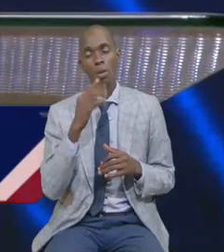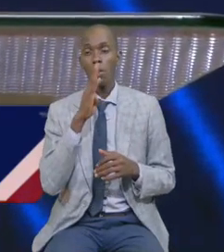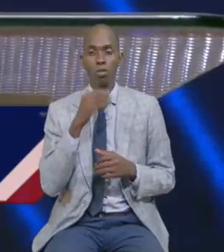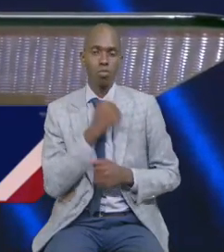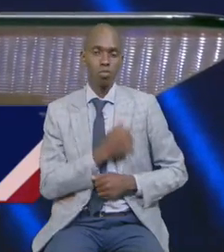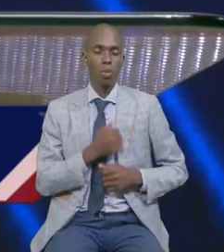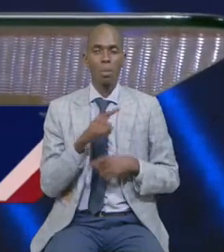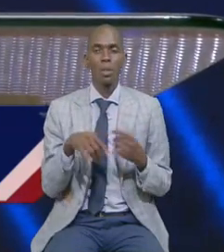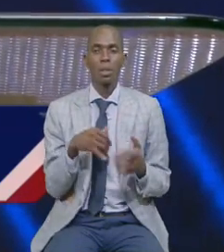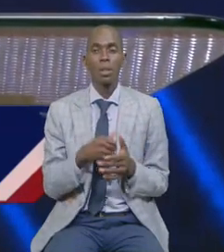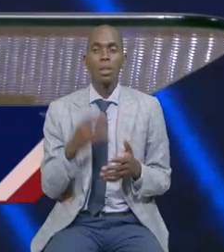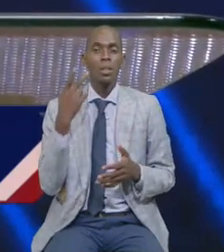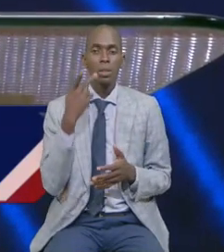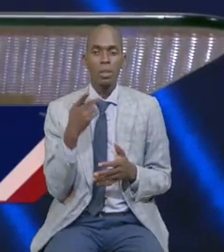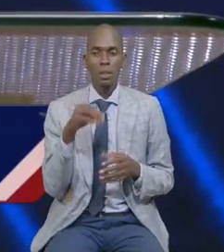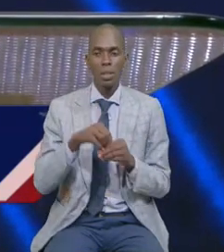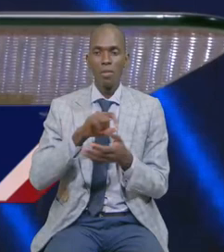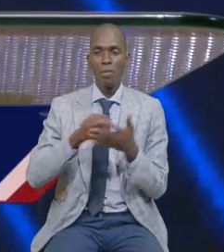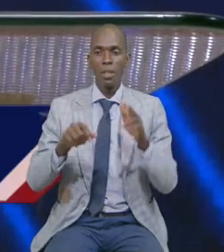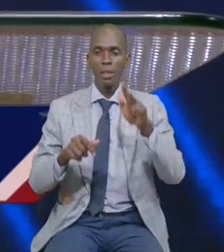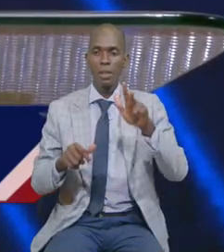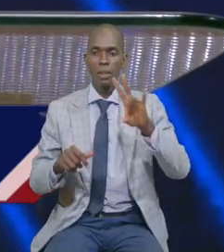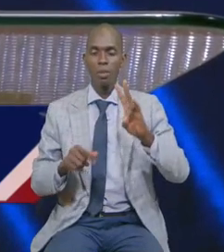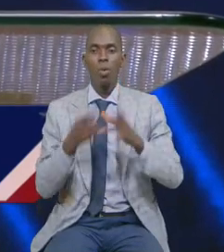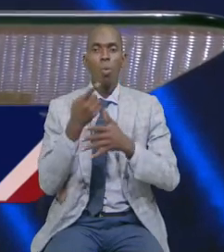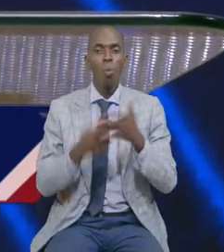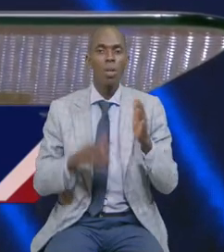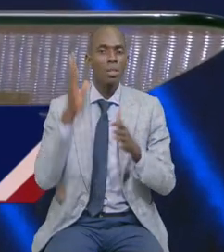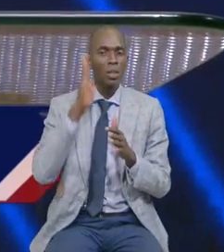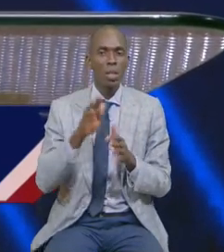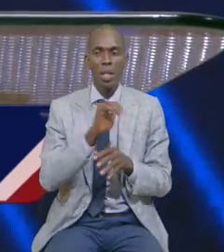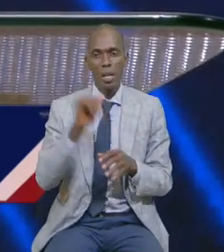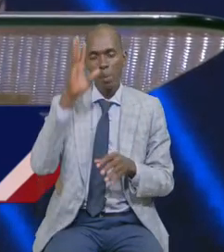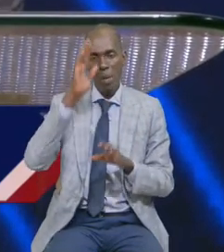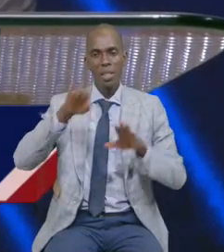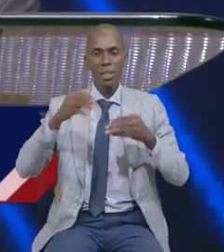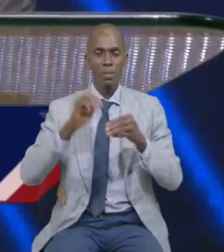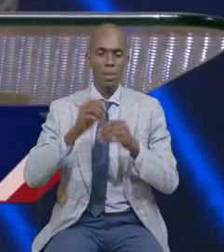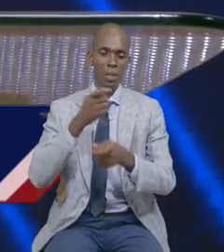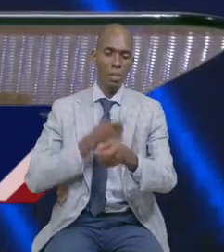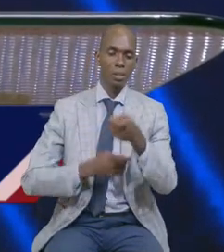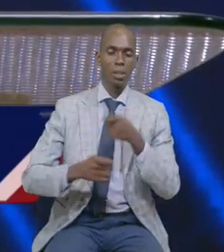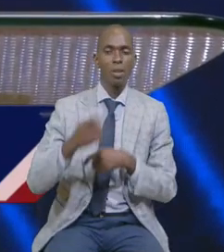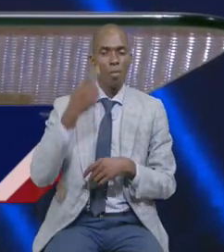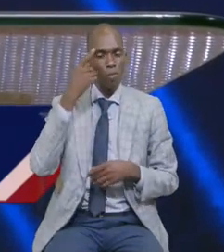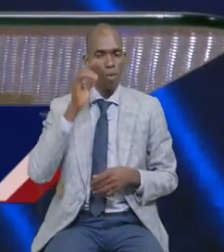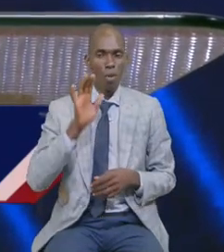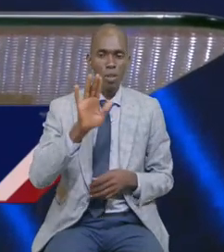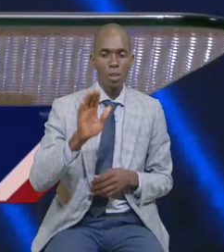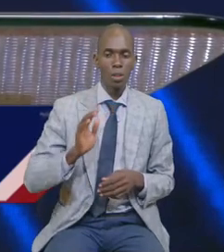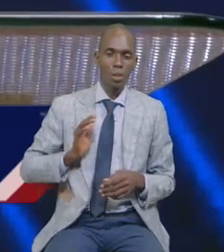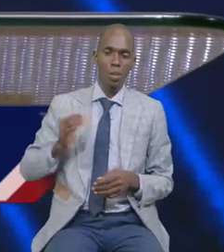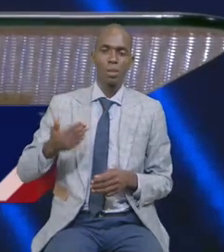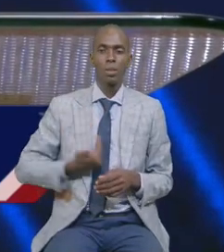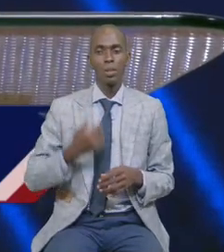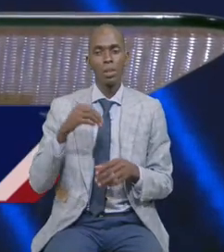verse 37, or what shall a man give in exchange for his soul? It tells